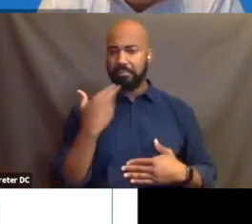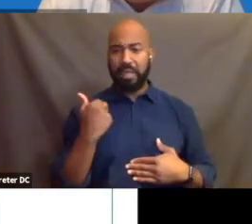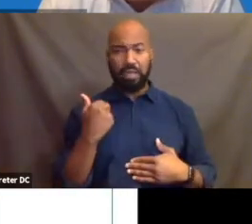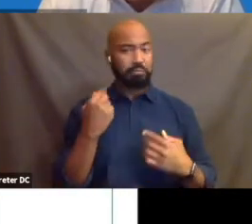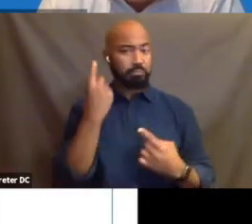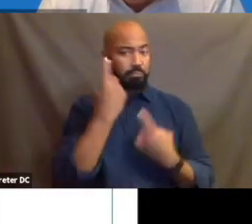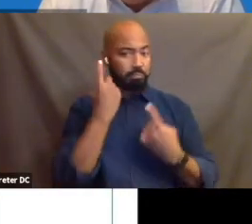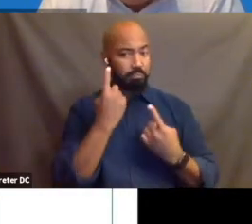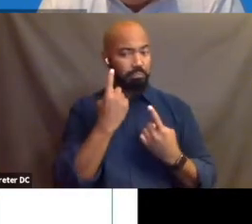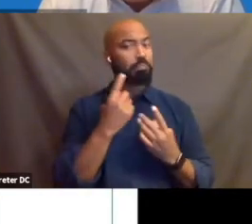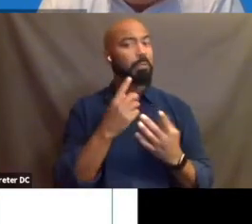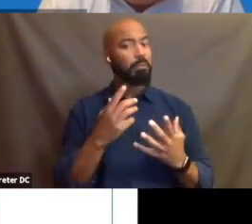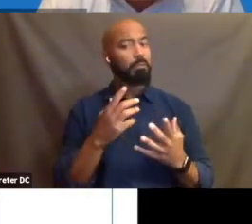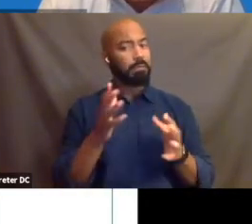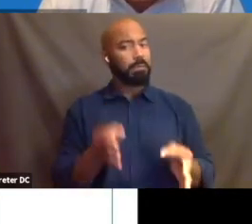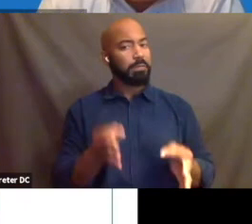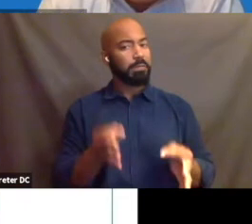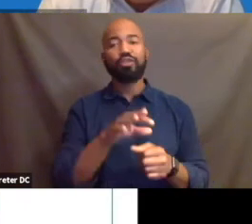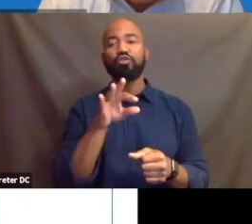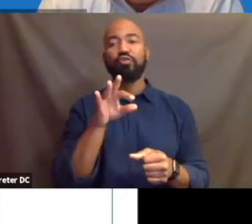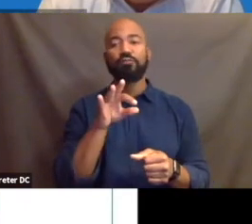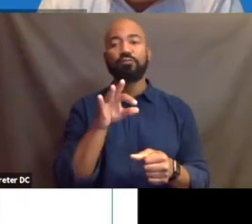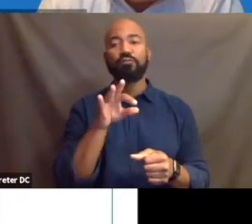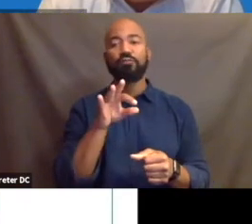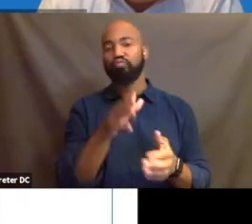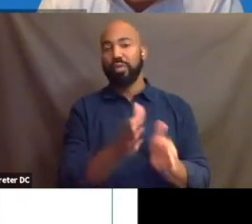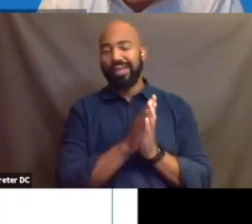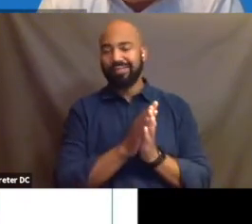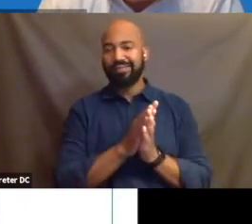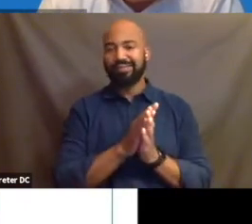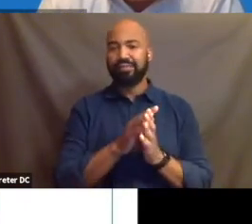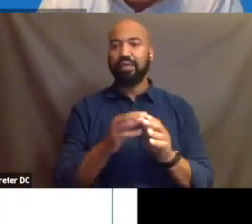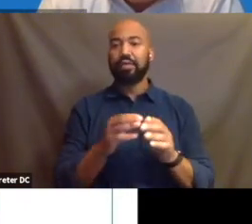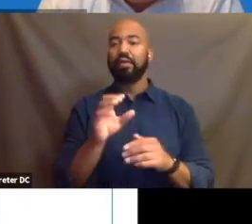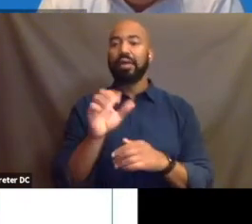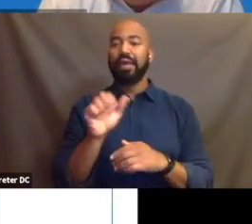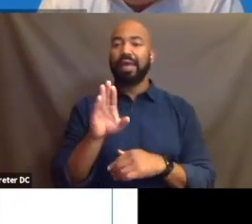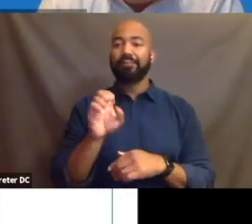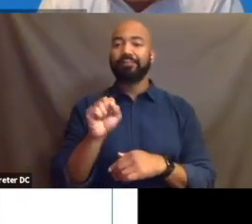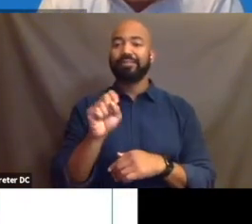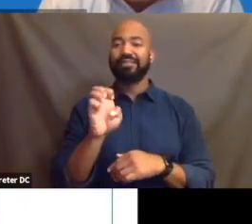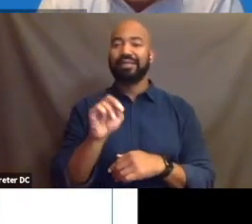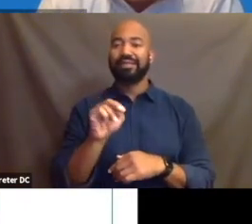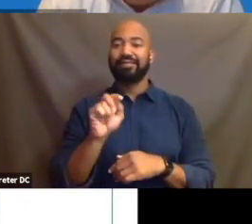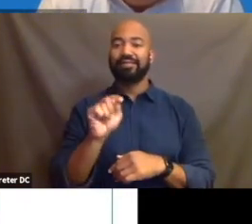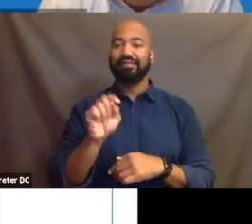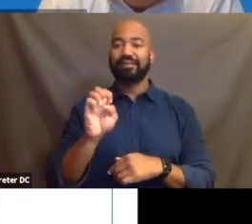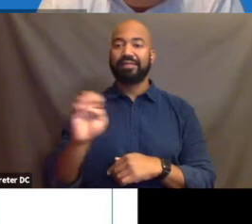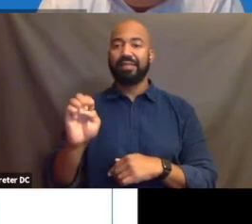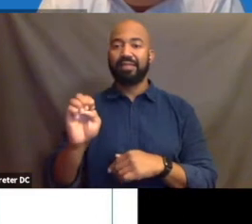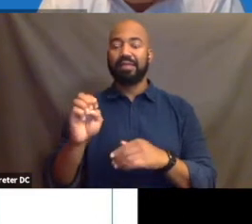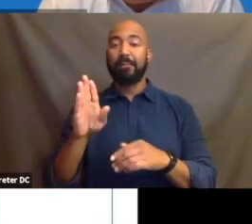absentee ballots if possible, which is going to be the safest and easiest way to vote this